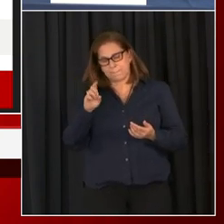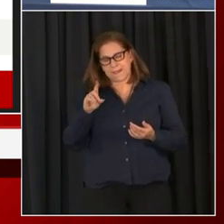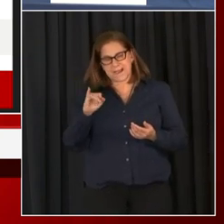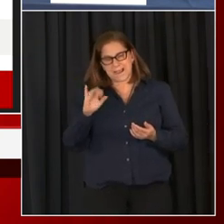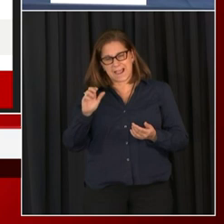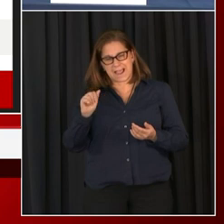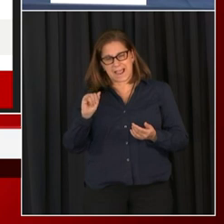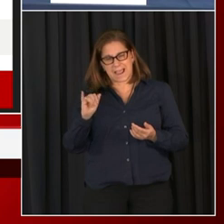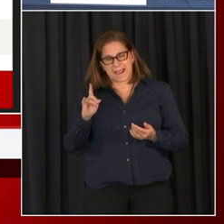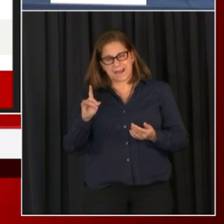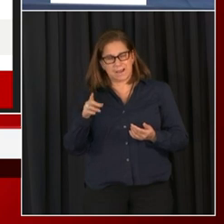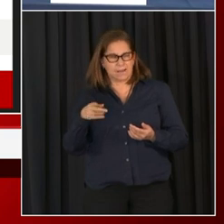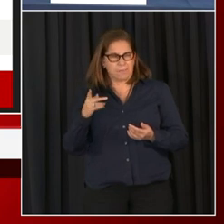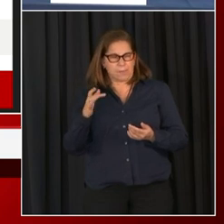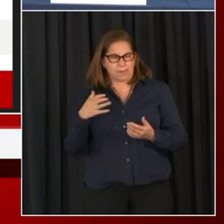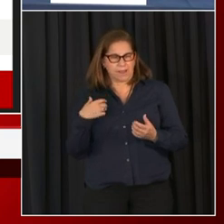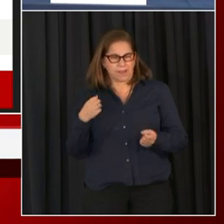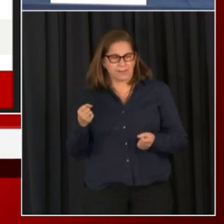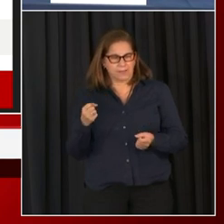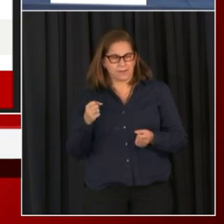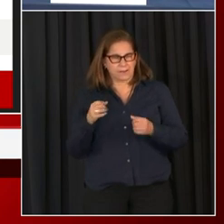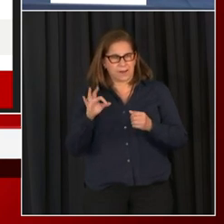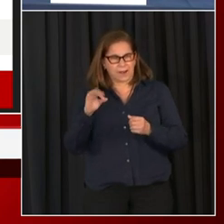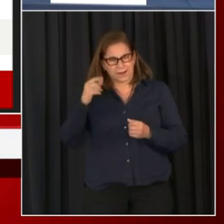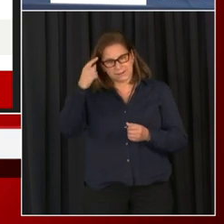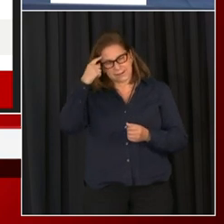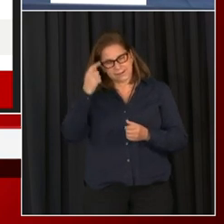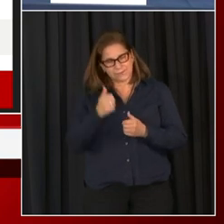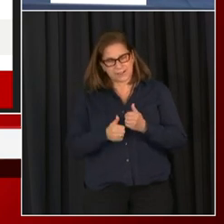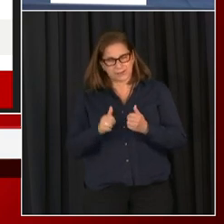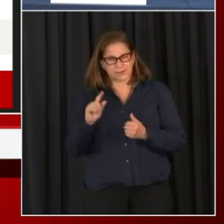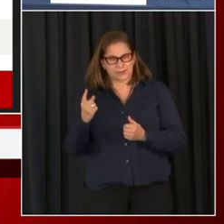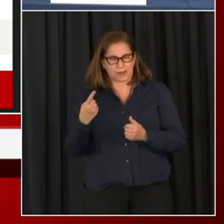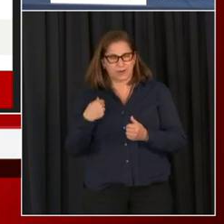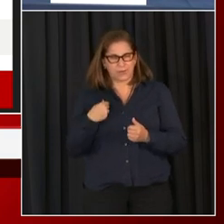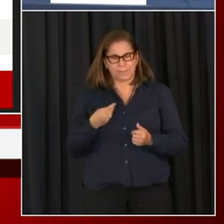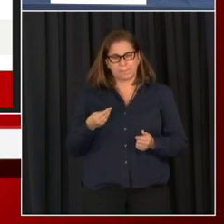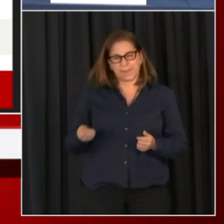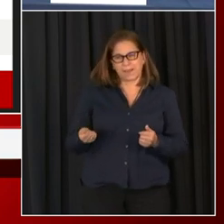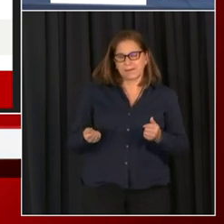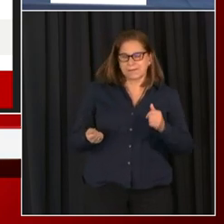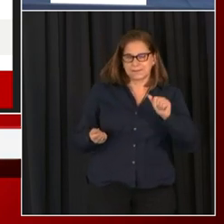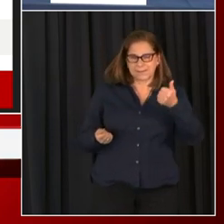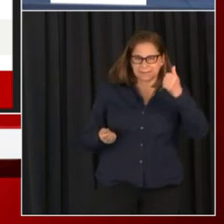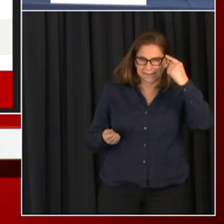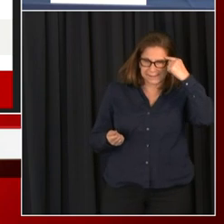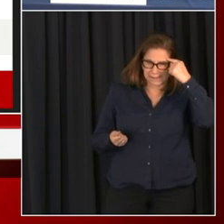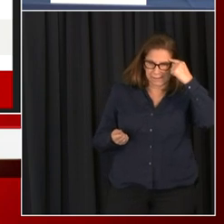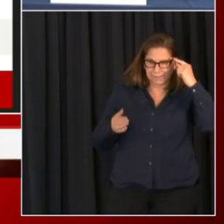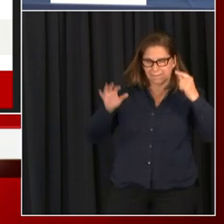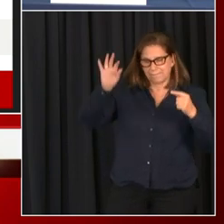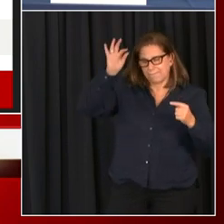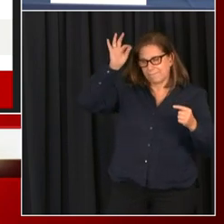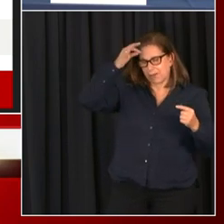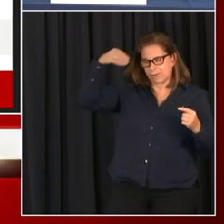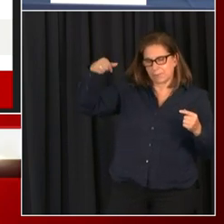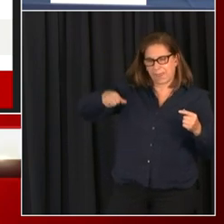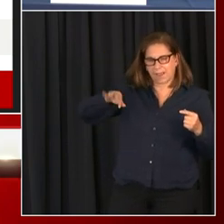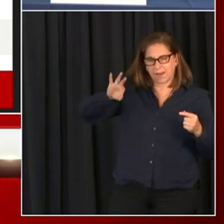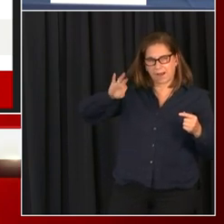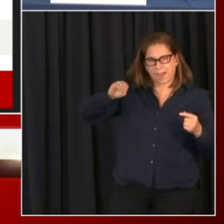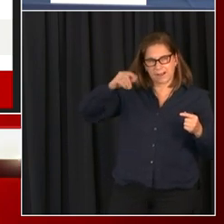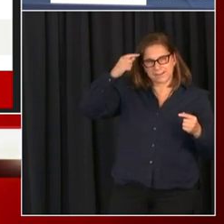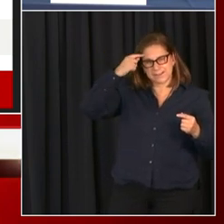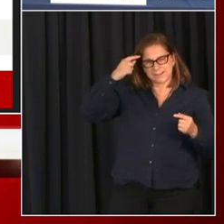each dollar. So states and we pay 10 cents. Federal government covers 90 cents out of each dollar spent